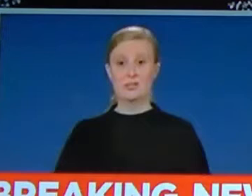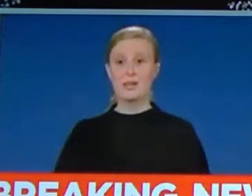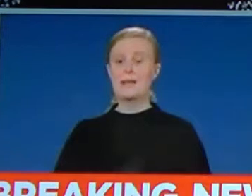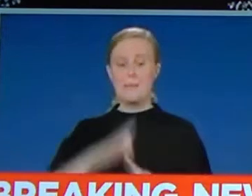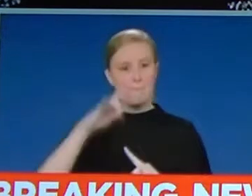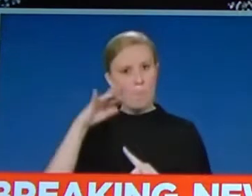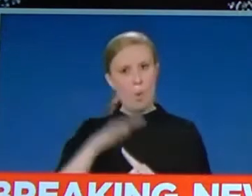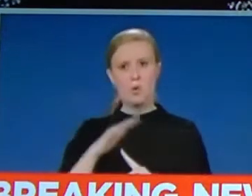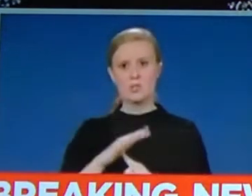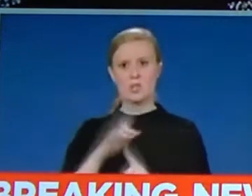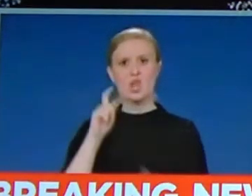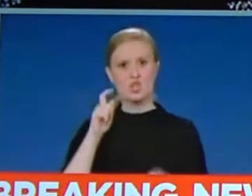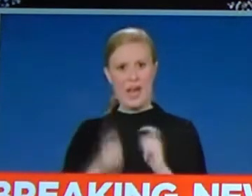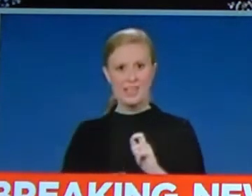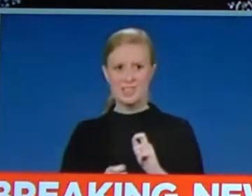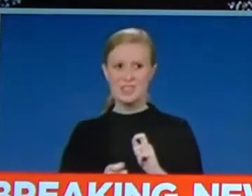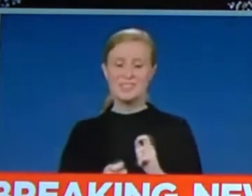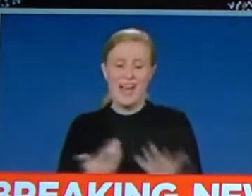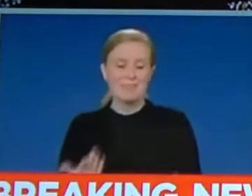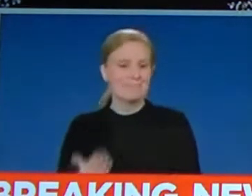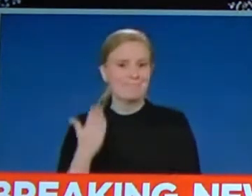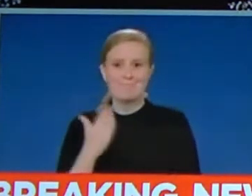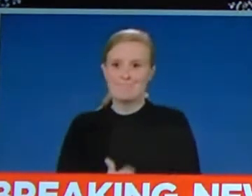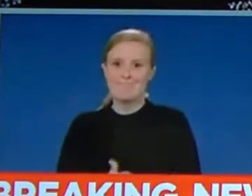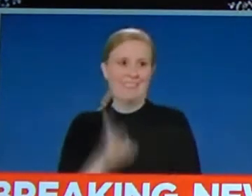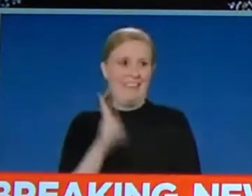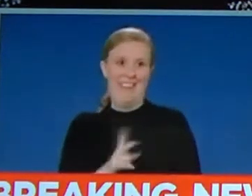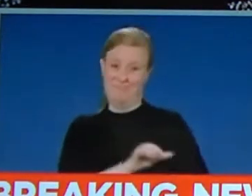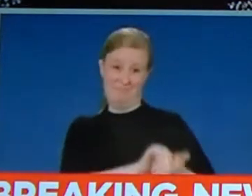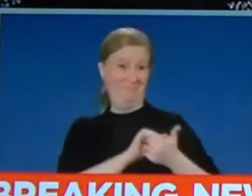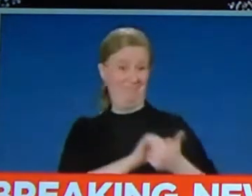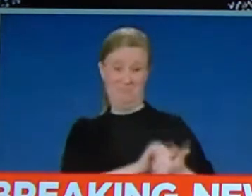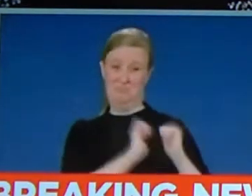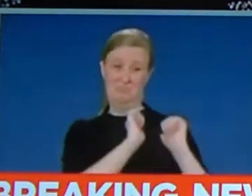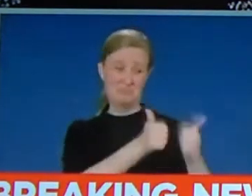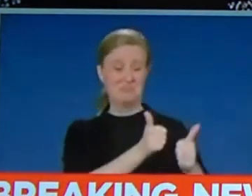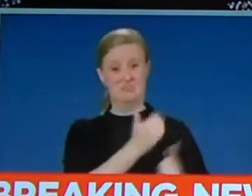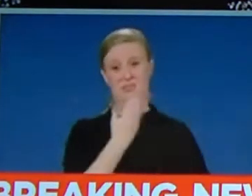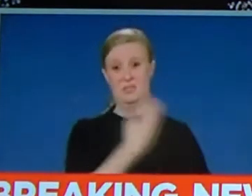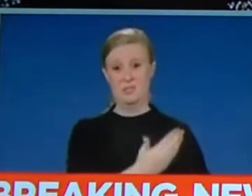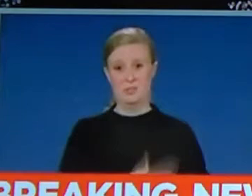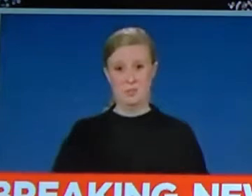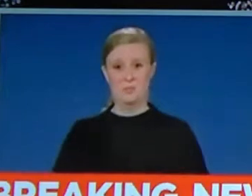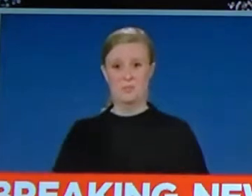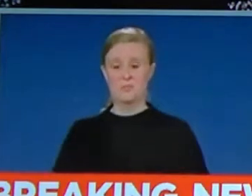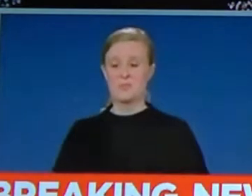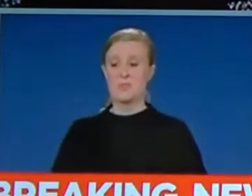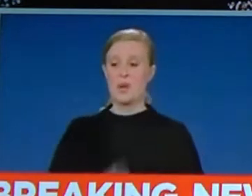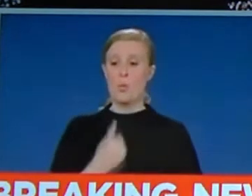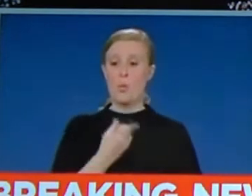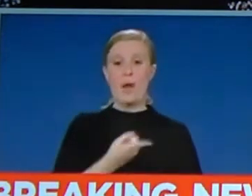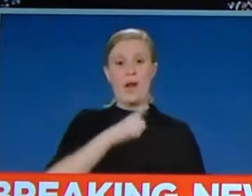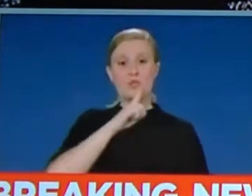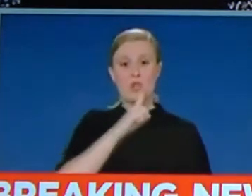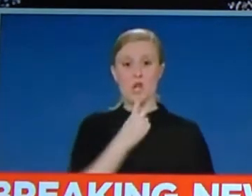been incredibly cooperative. So there are 121 modern awards. There have been very significant changes to